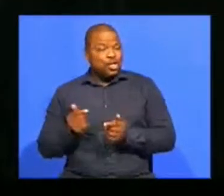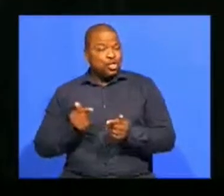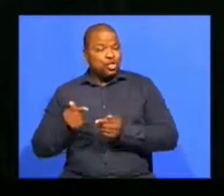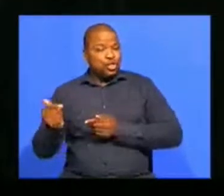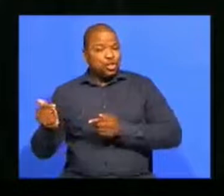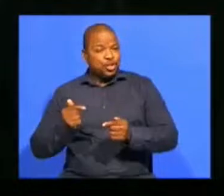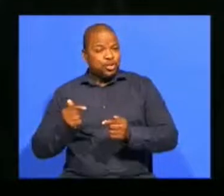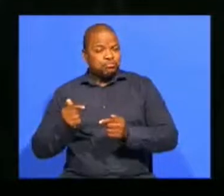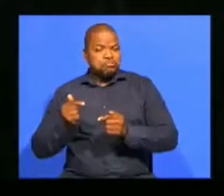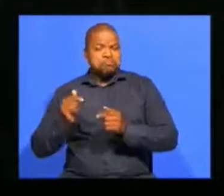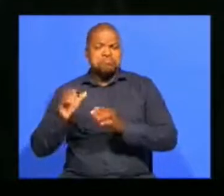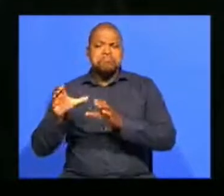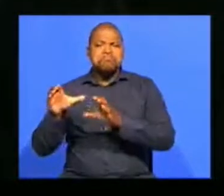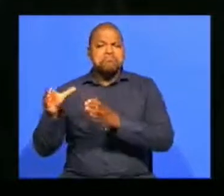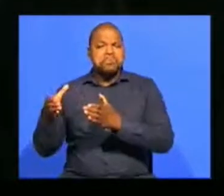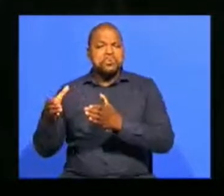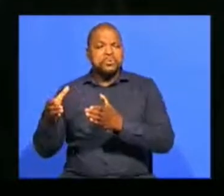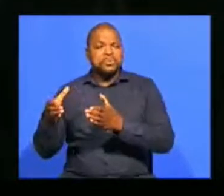in intellectual capital,